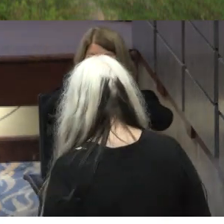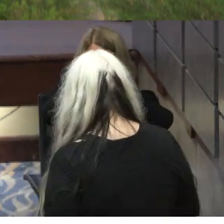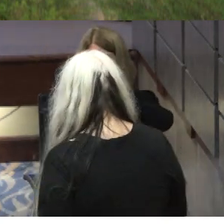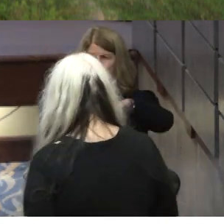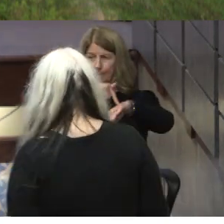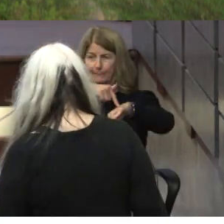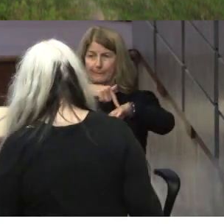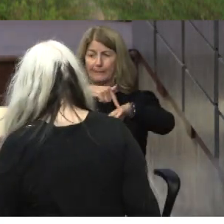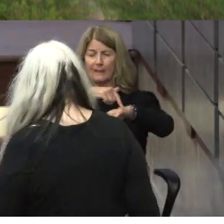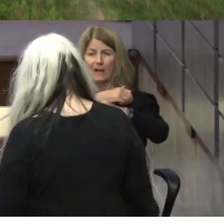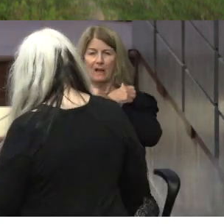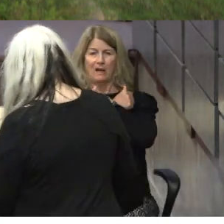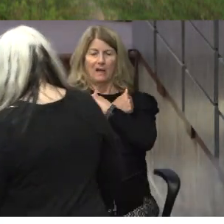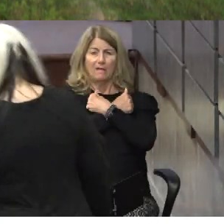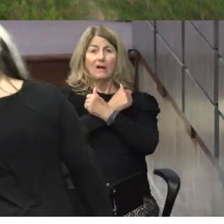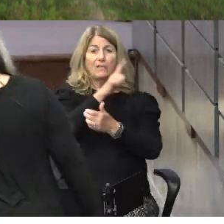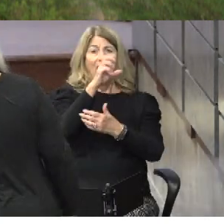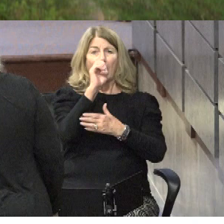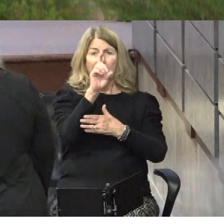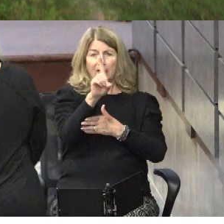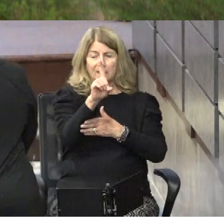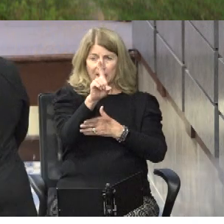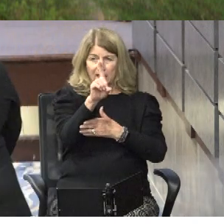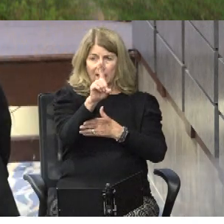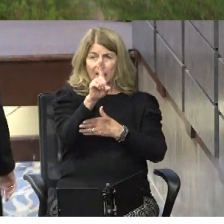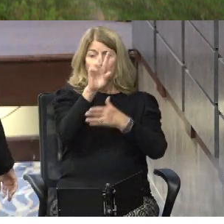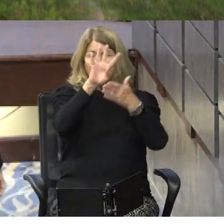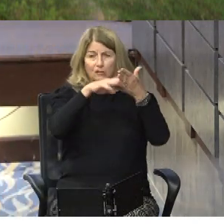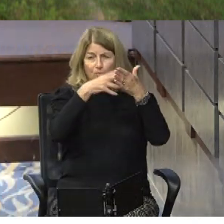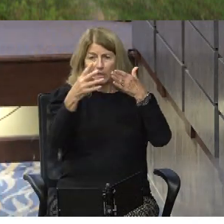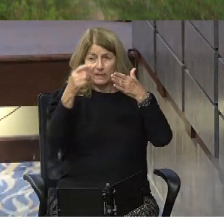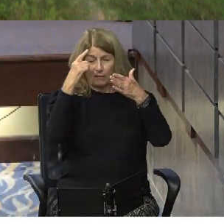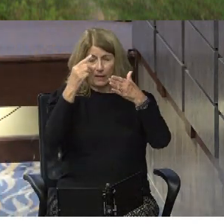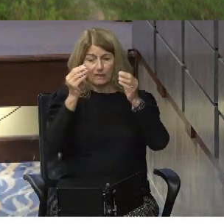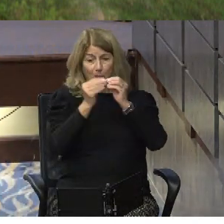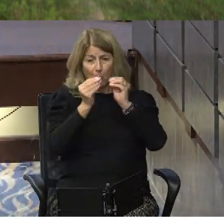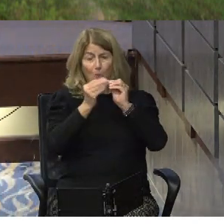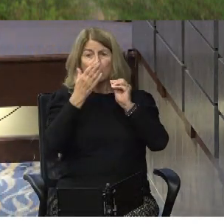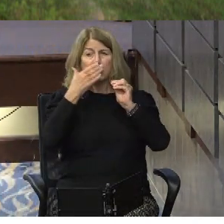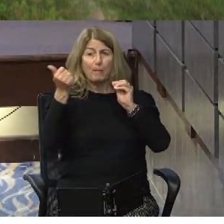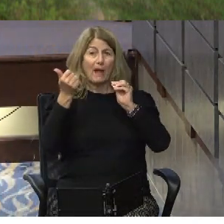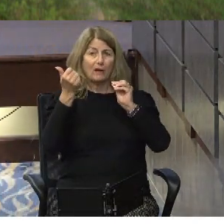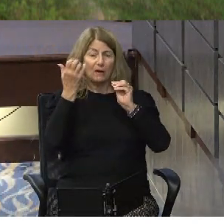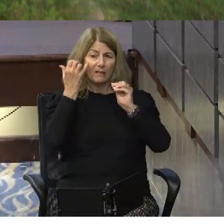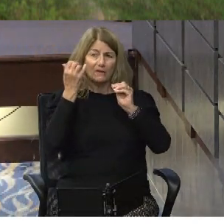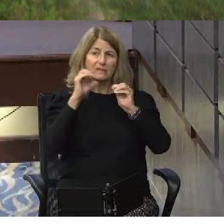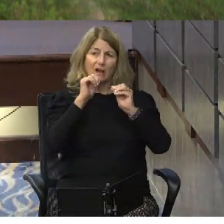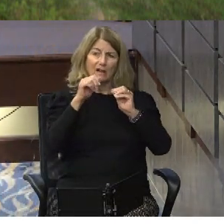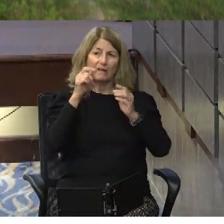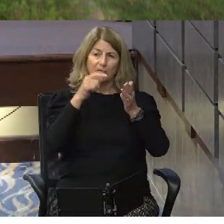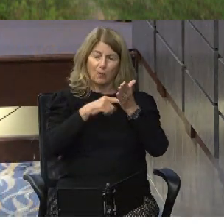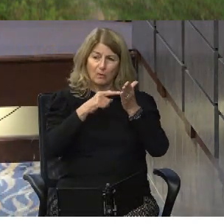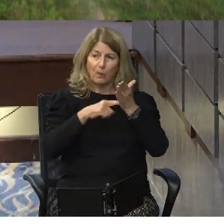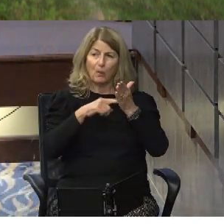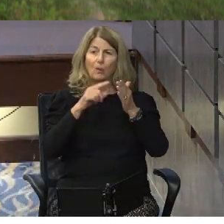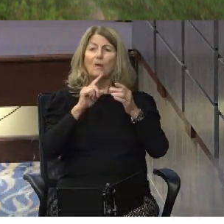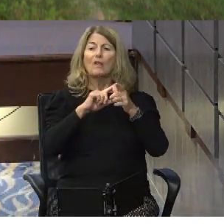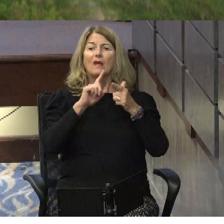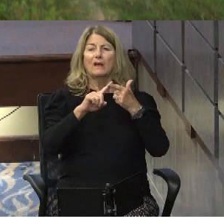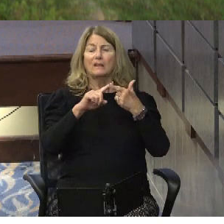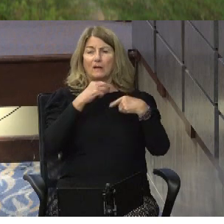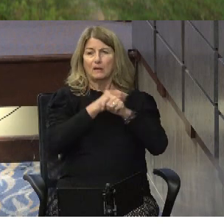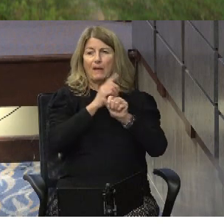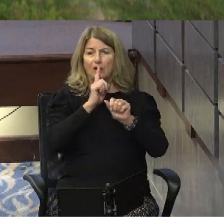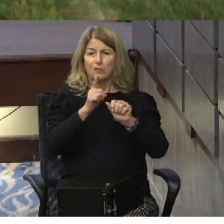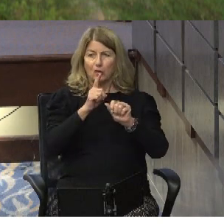I love the LED screens, and I think the more LED screens, the better. If that's unaffordable at this juncture, then I think that ensuring that there's